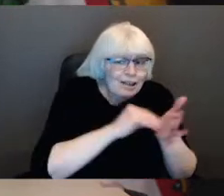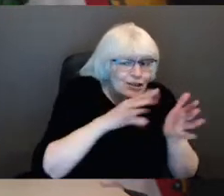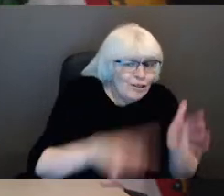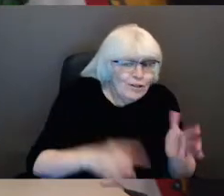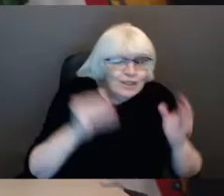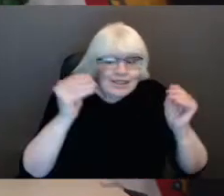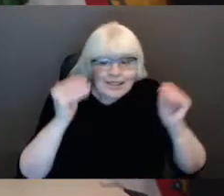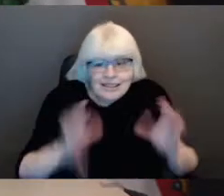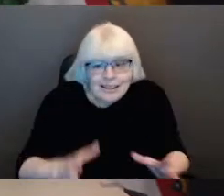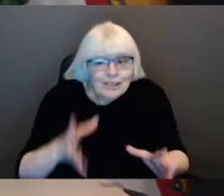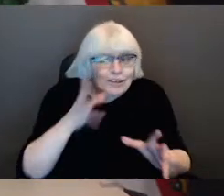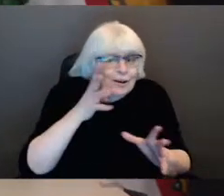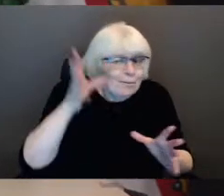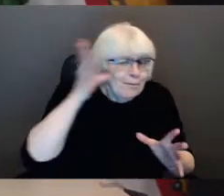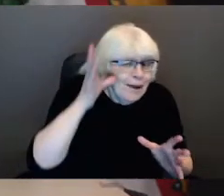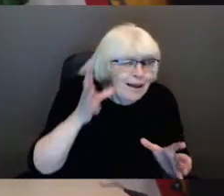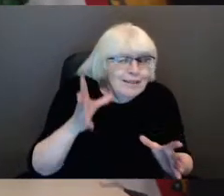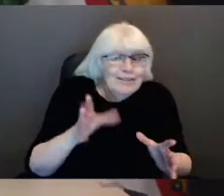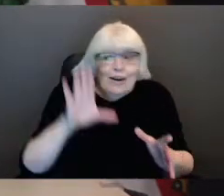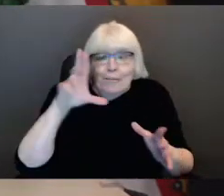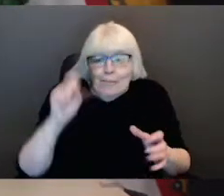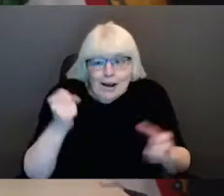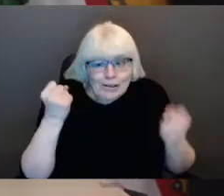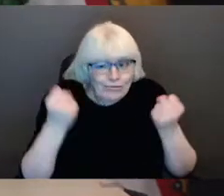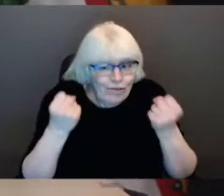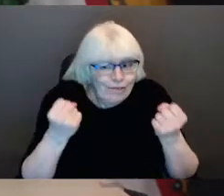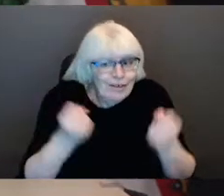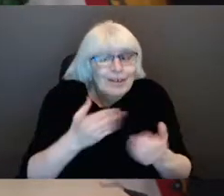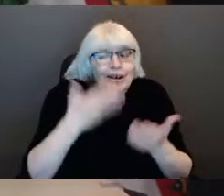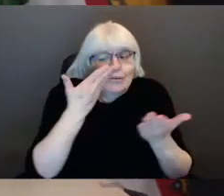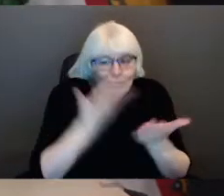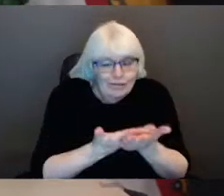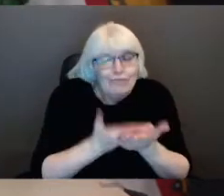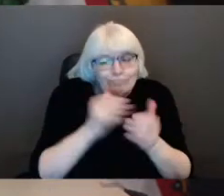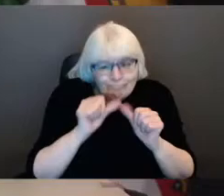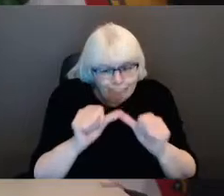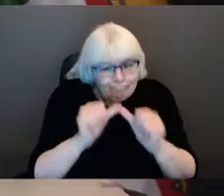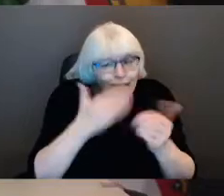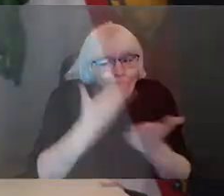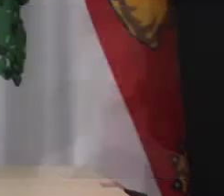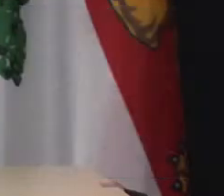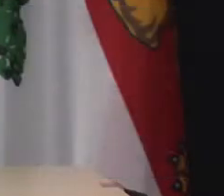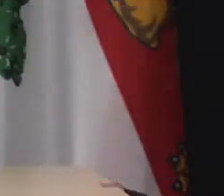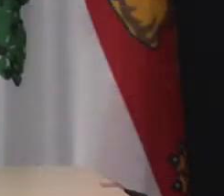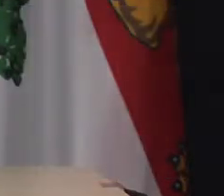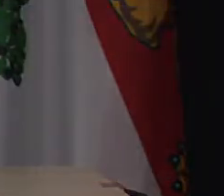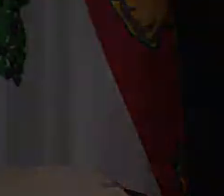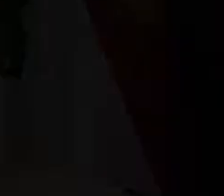drivers, just keep up the good work and make these cautious steps together. So thank you very much.